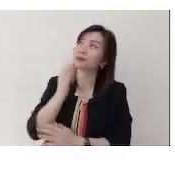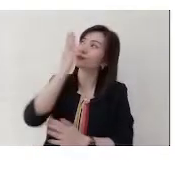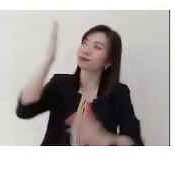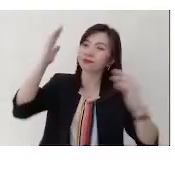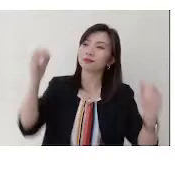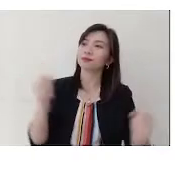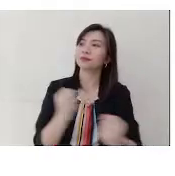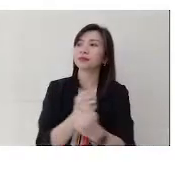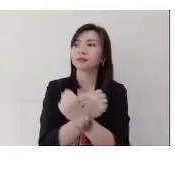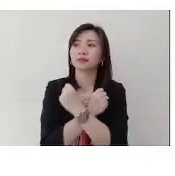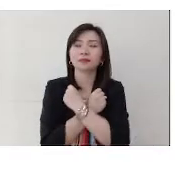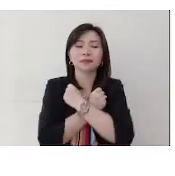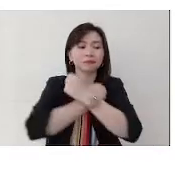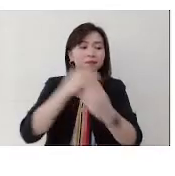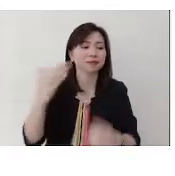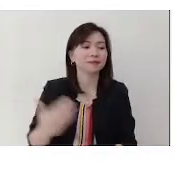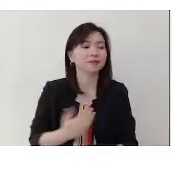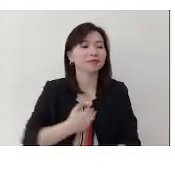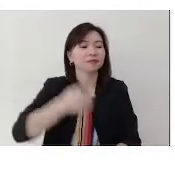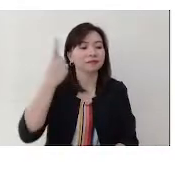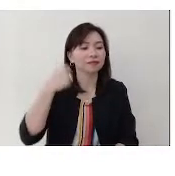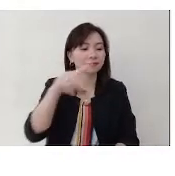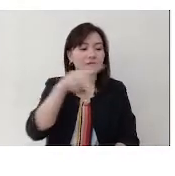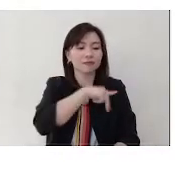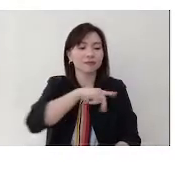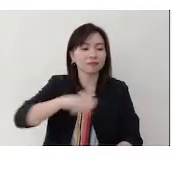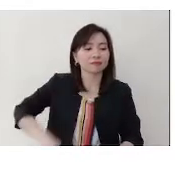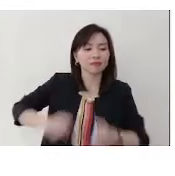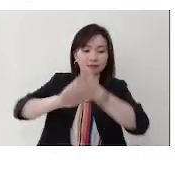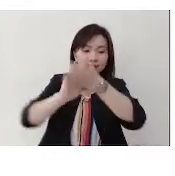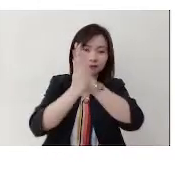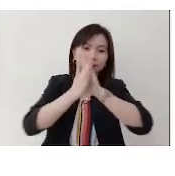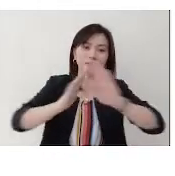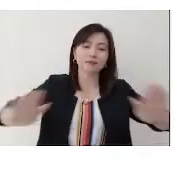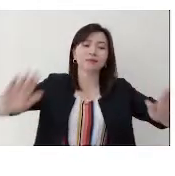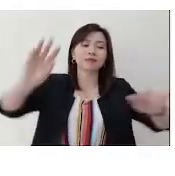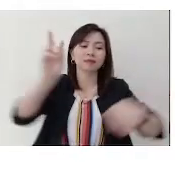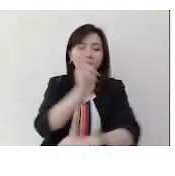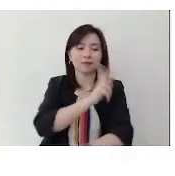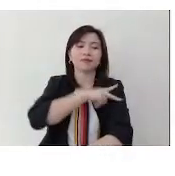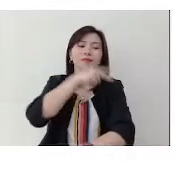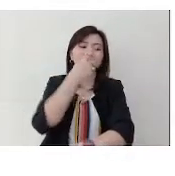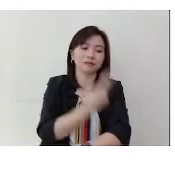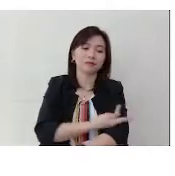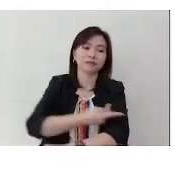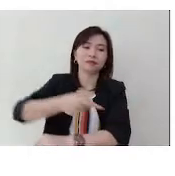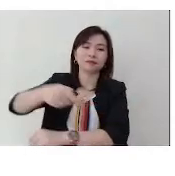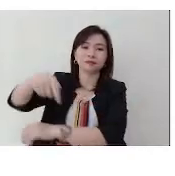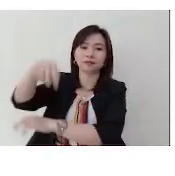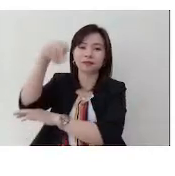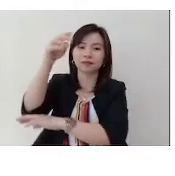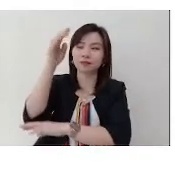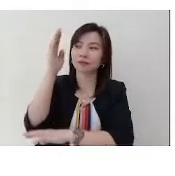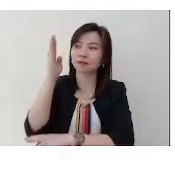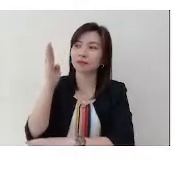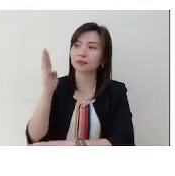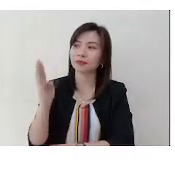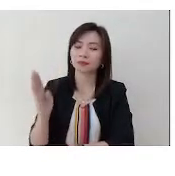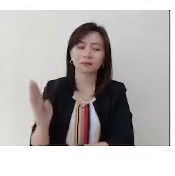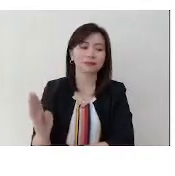Lords, He loves me, the Prince of Peace,